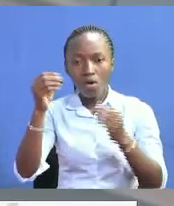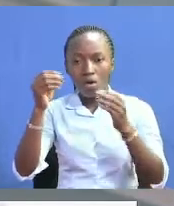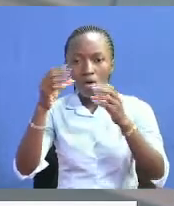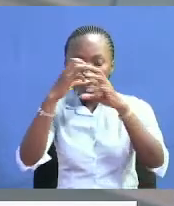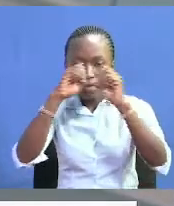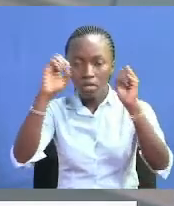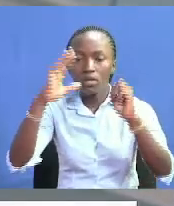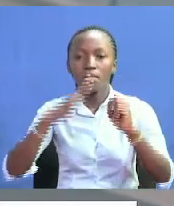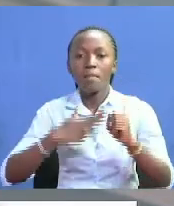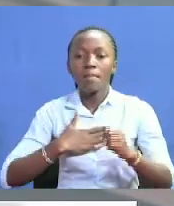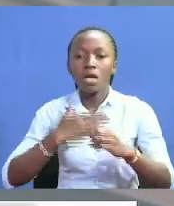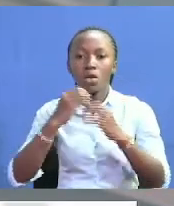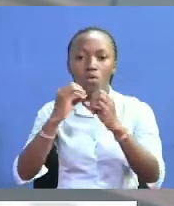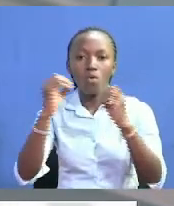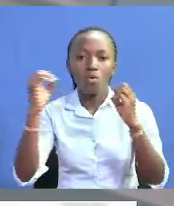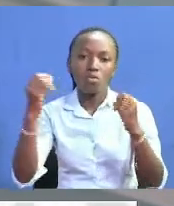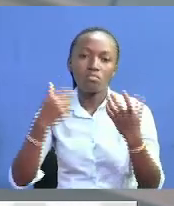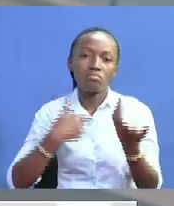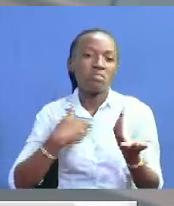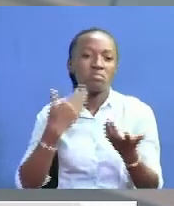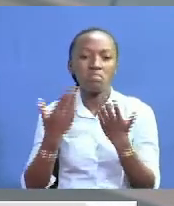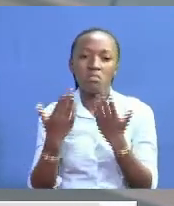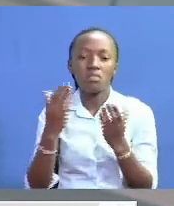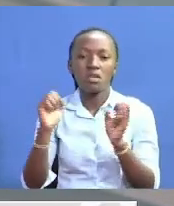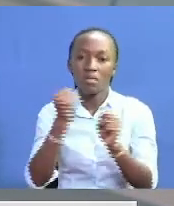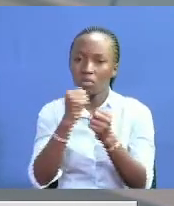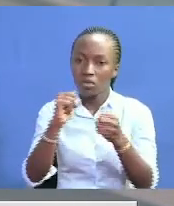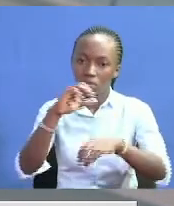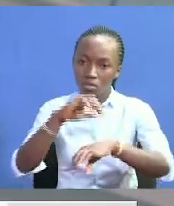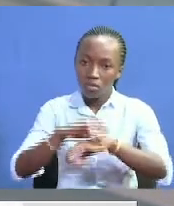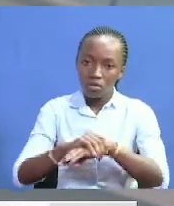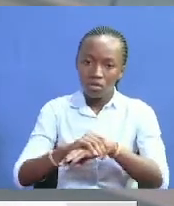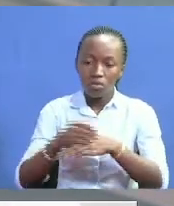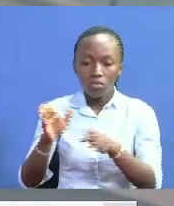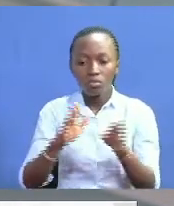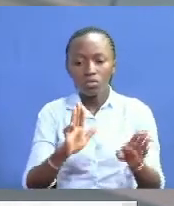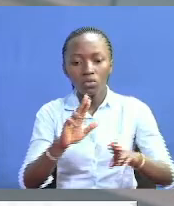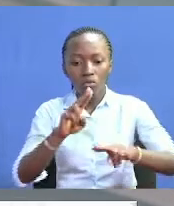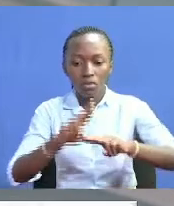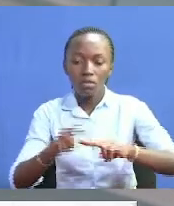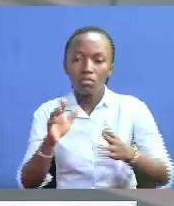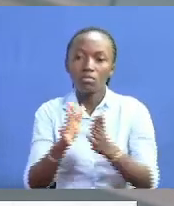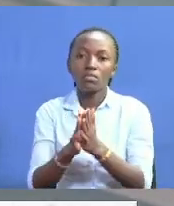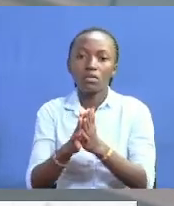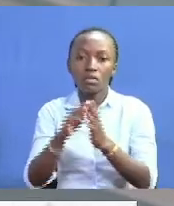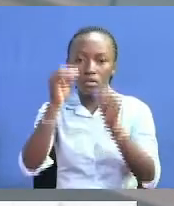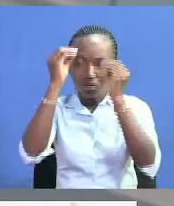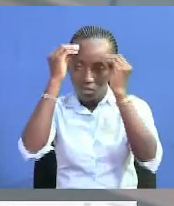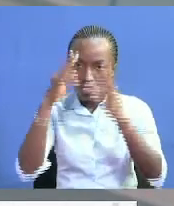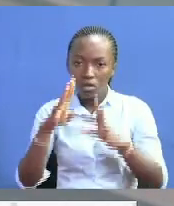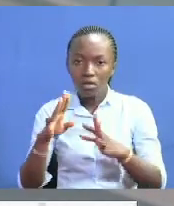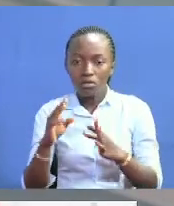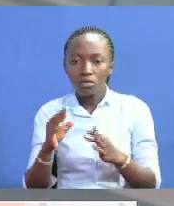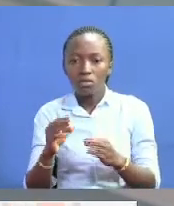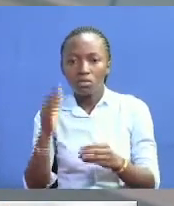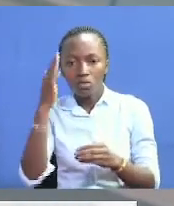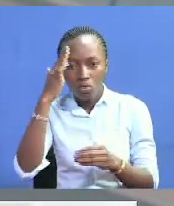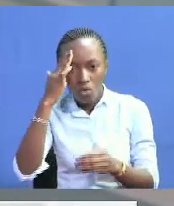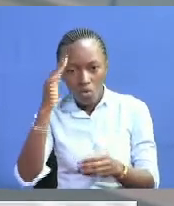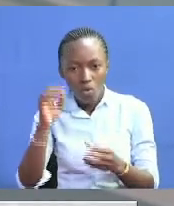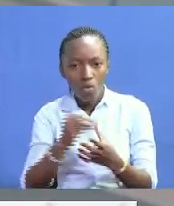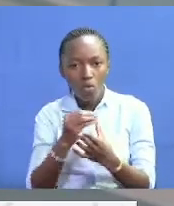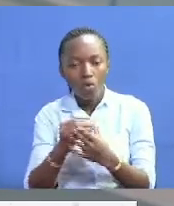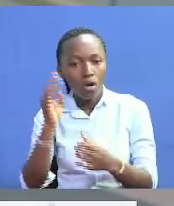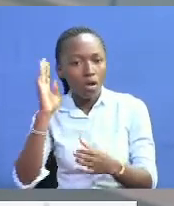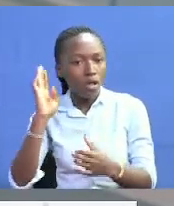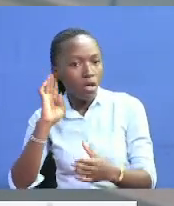with that president to hear if he has delivered what he or she promised to these comrades. So you check the